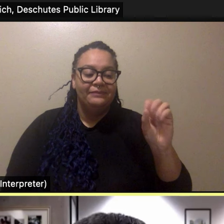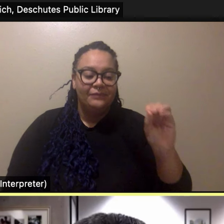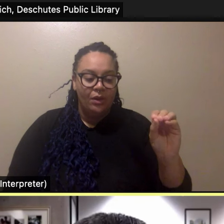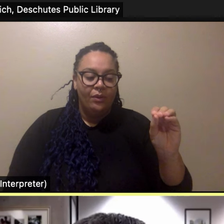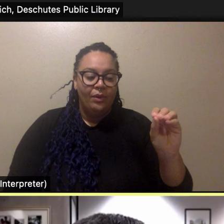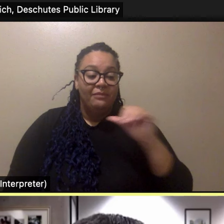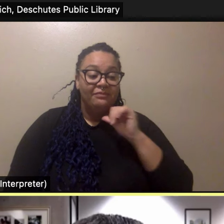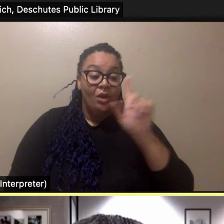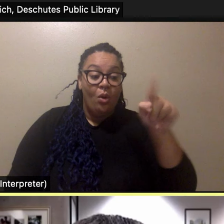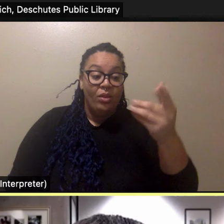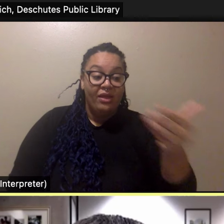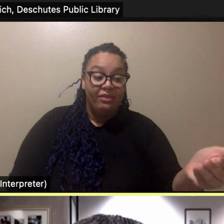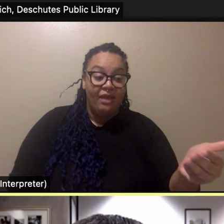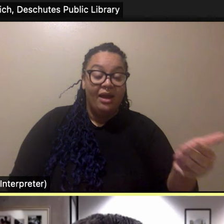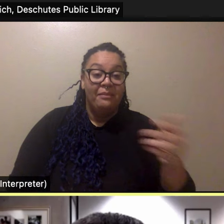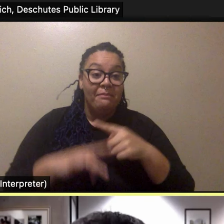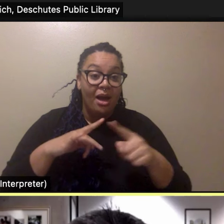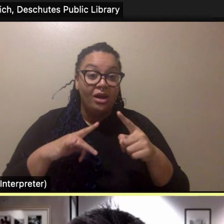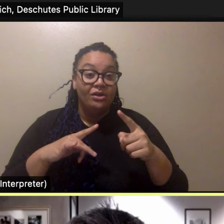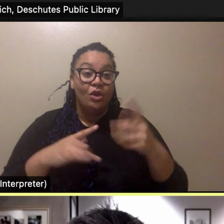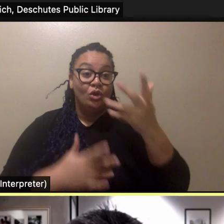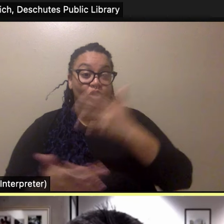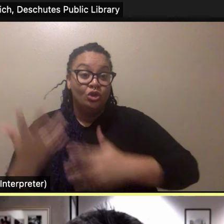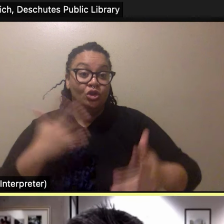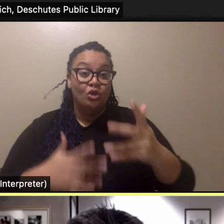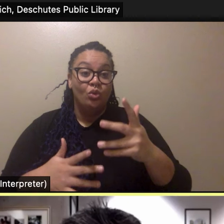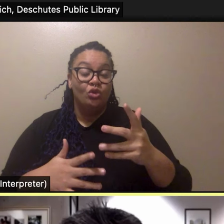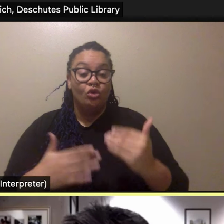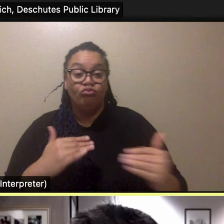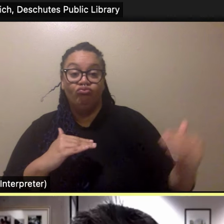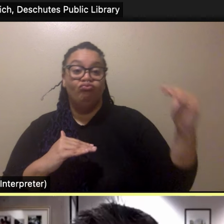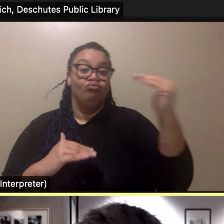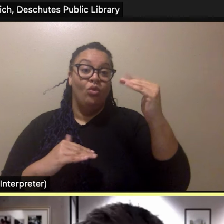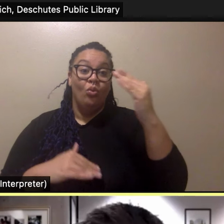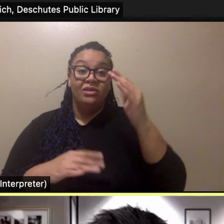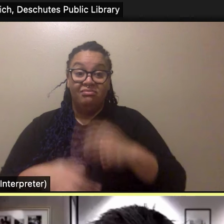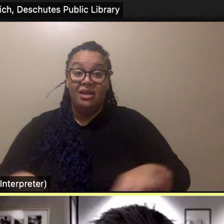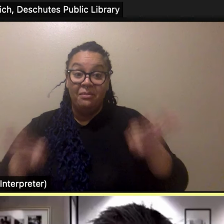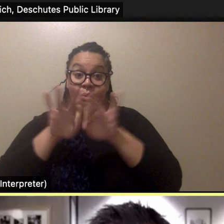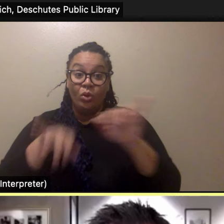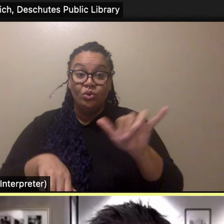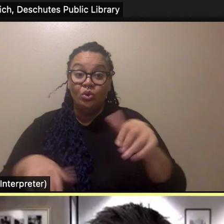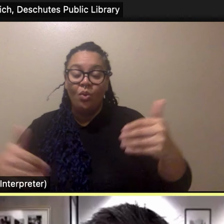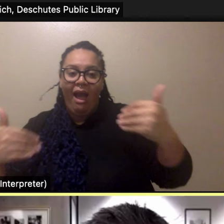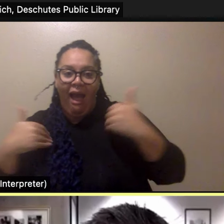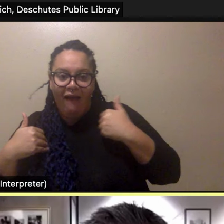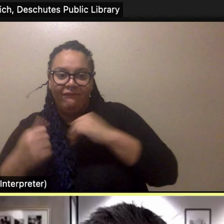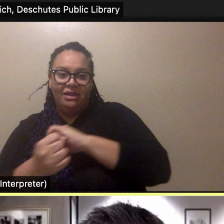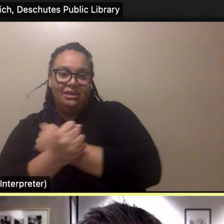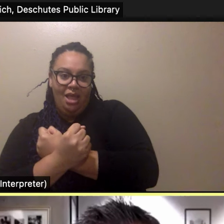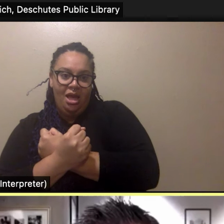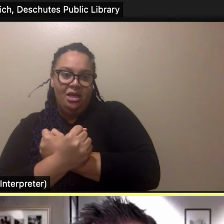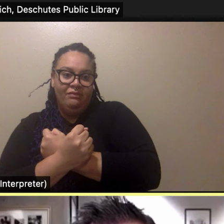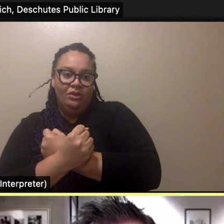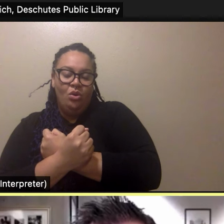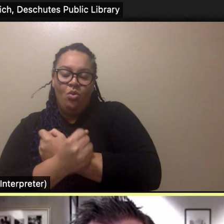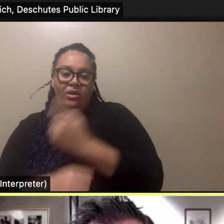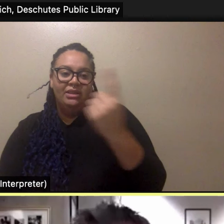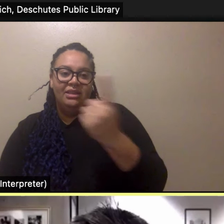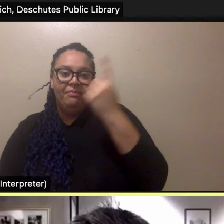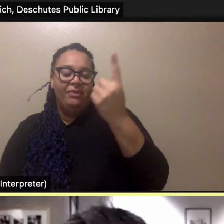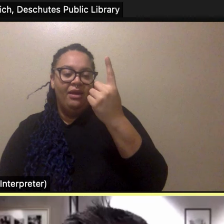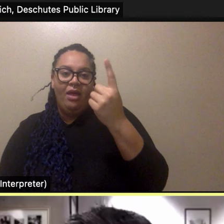not only that, but the social capital was also important. Having slaves was something that was a